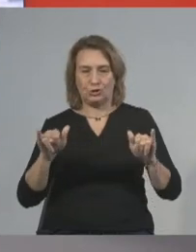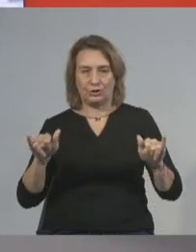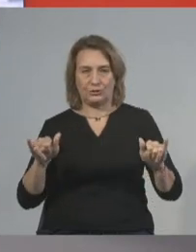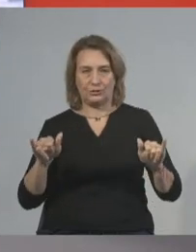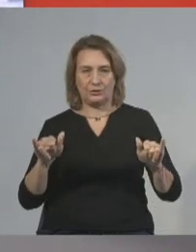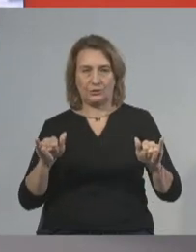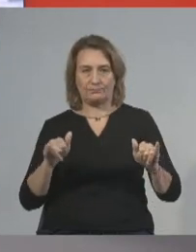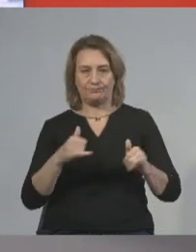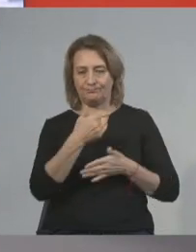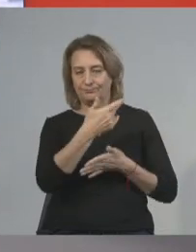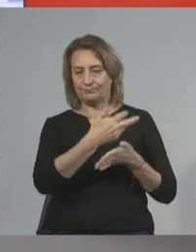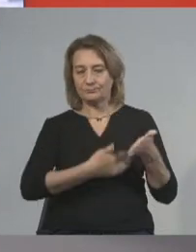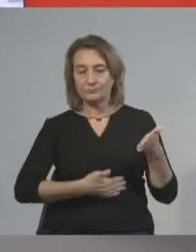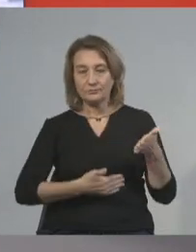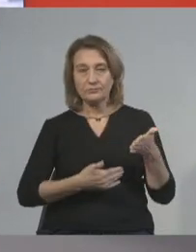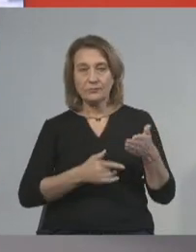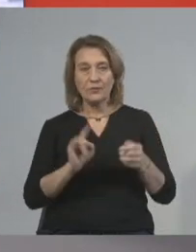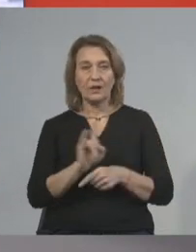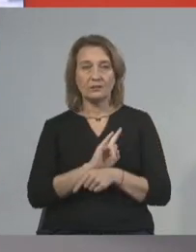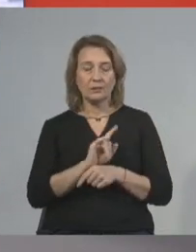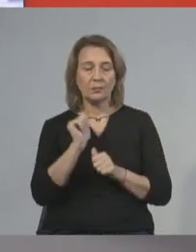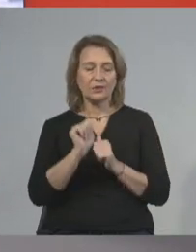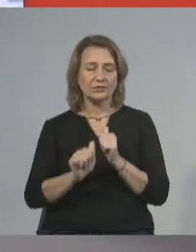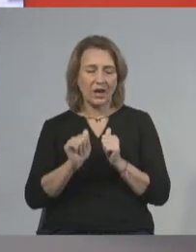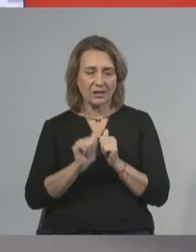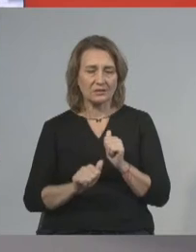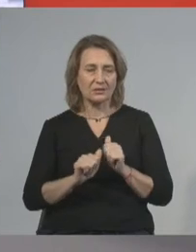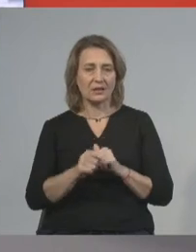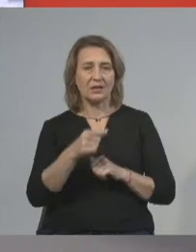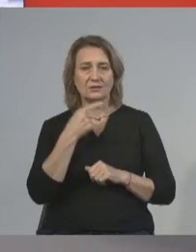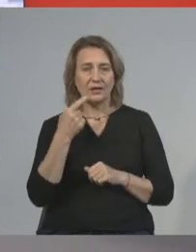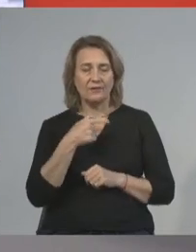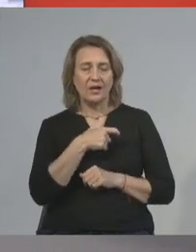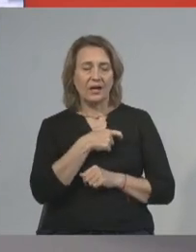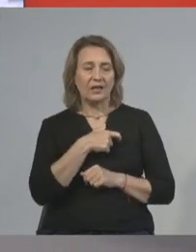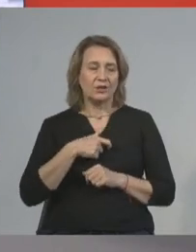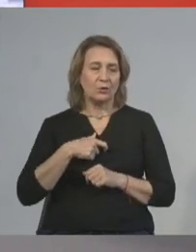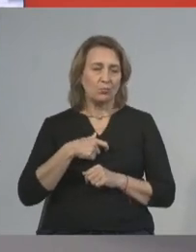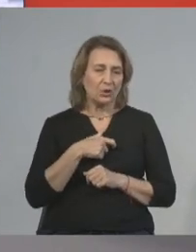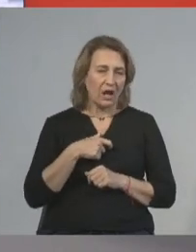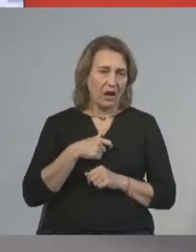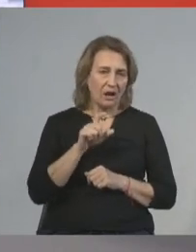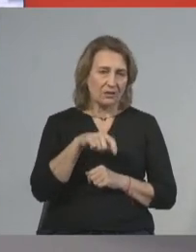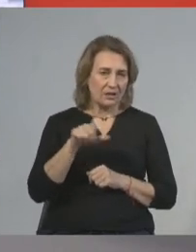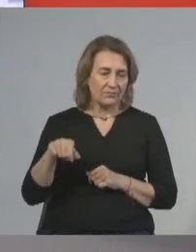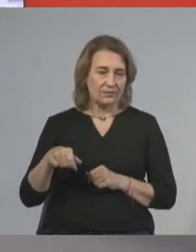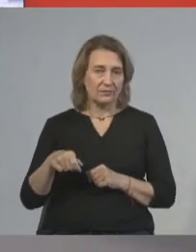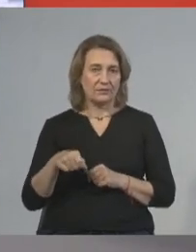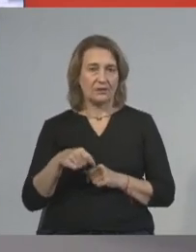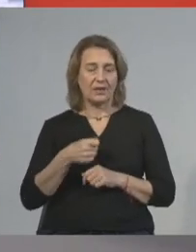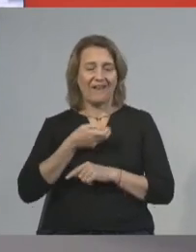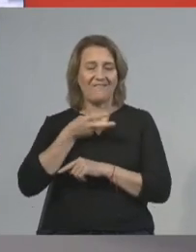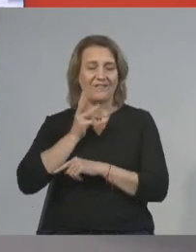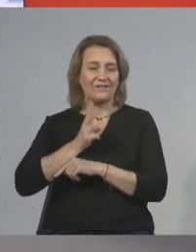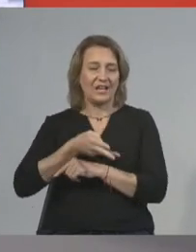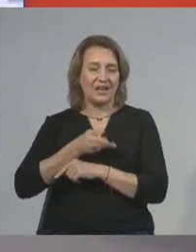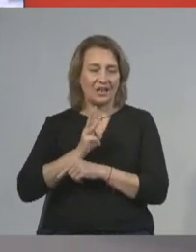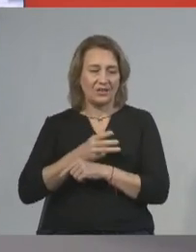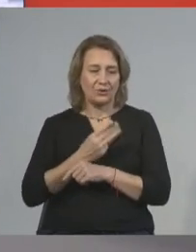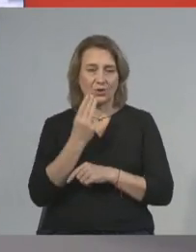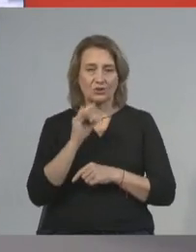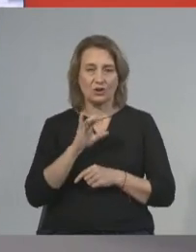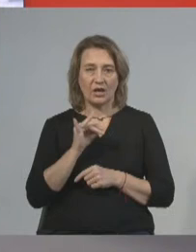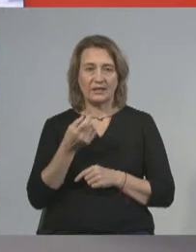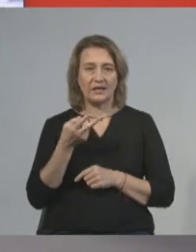online it is important to understand that very often mps from the opposition platform for